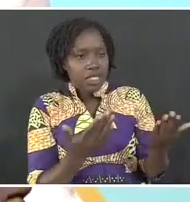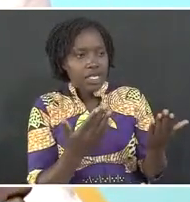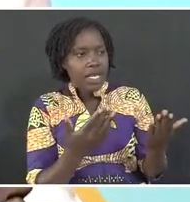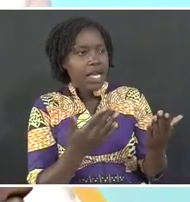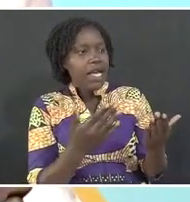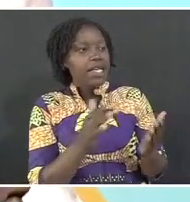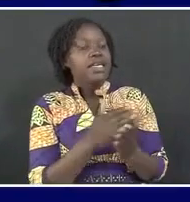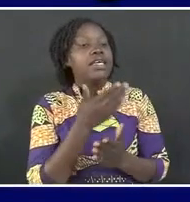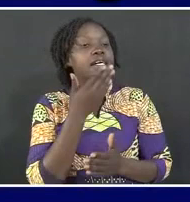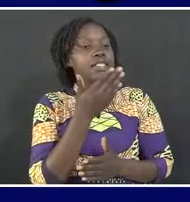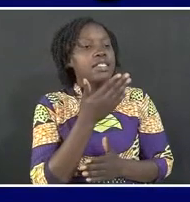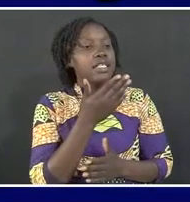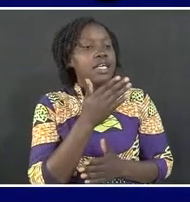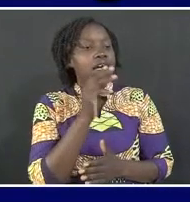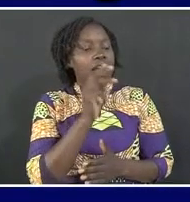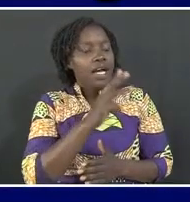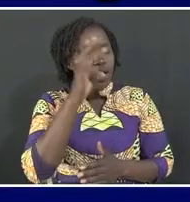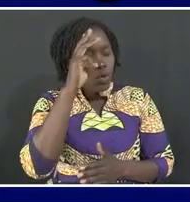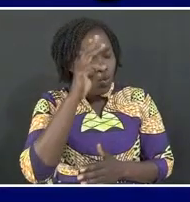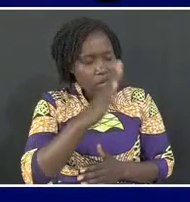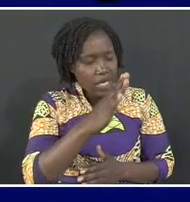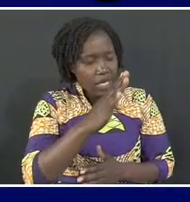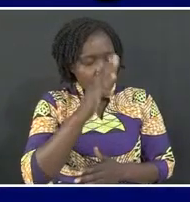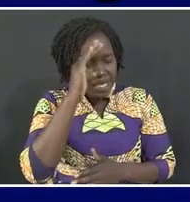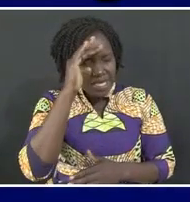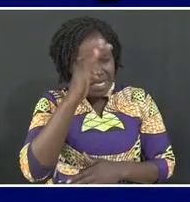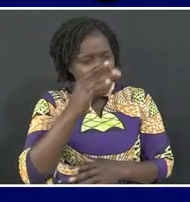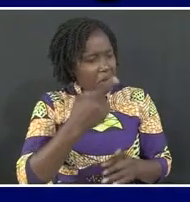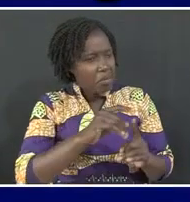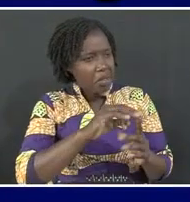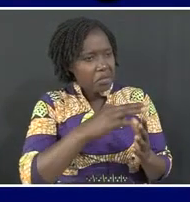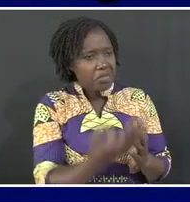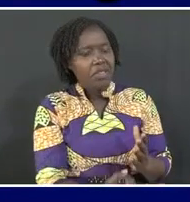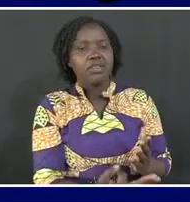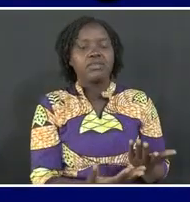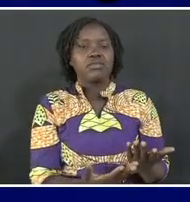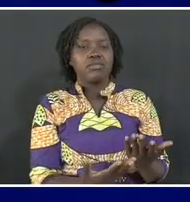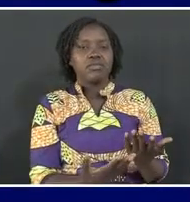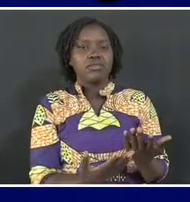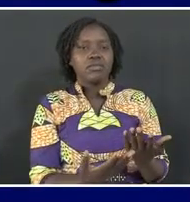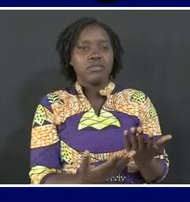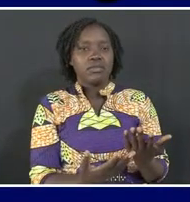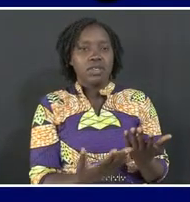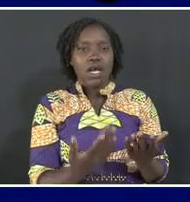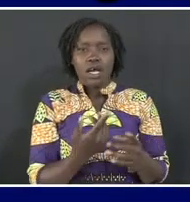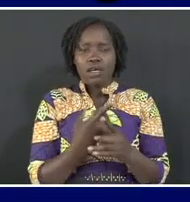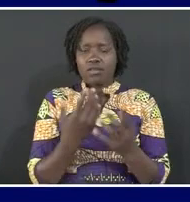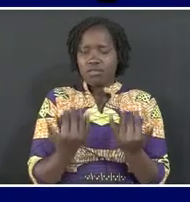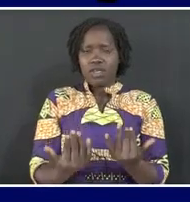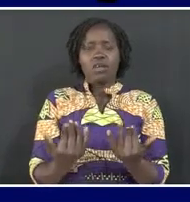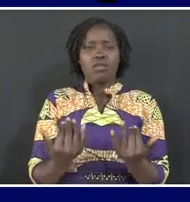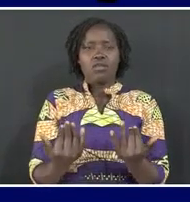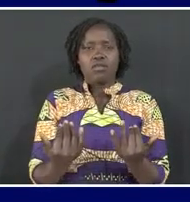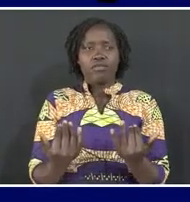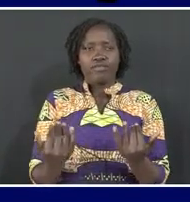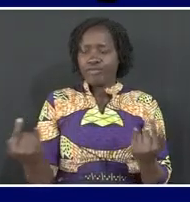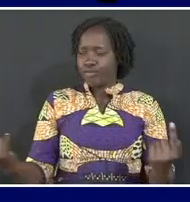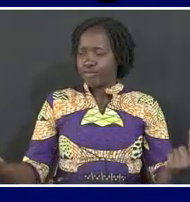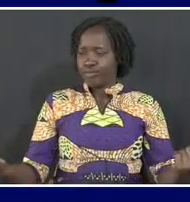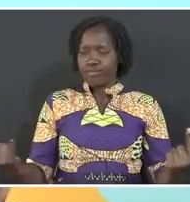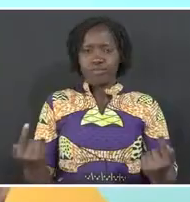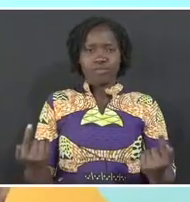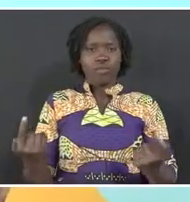He answered, I will, sir. But he did not go. Now, that's what